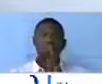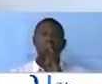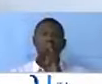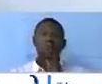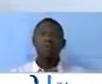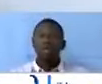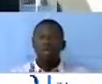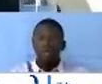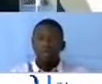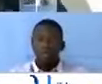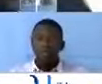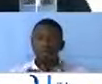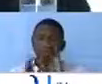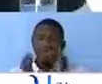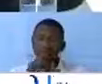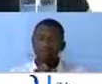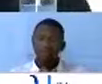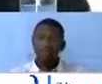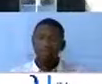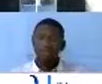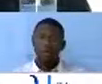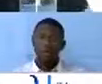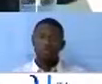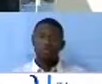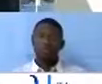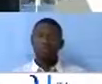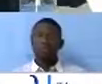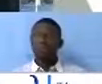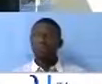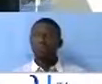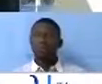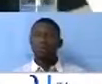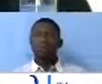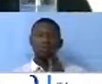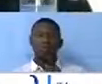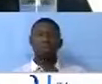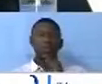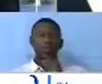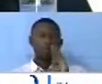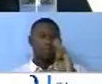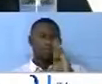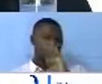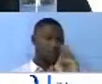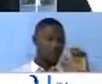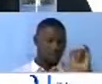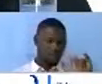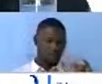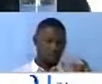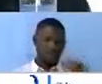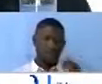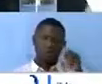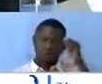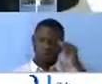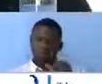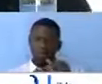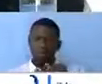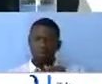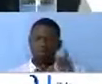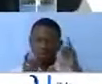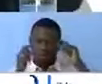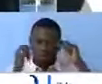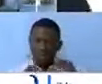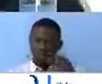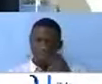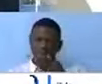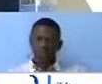But Mr. Barry, is it strange? You remember the investigations. In your head, you can picture what was going on. Yet you cannot even picture